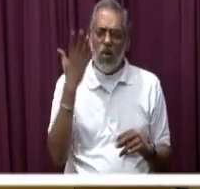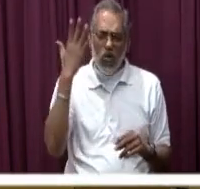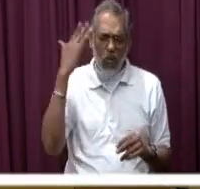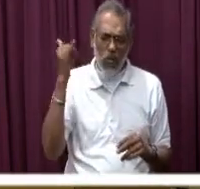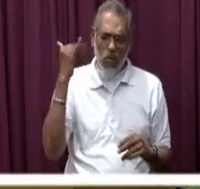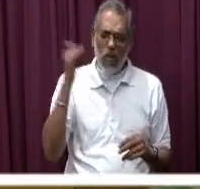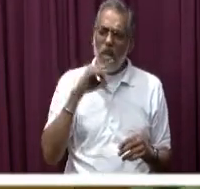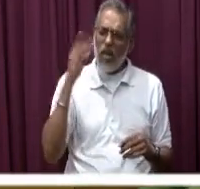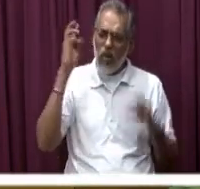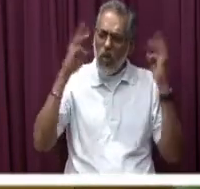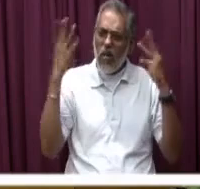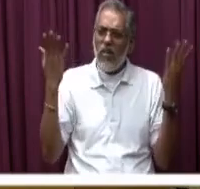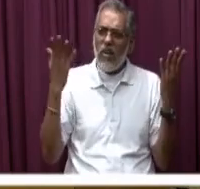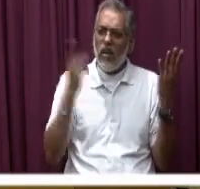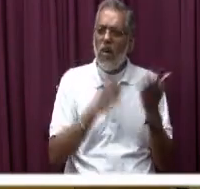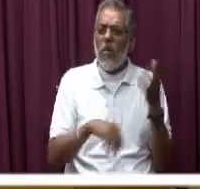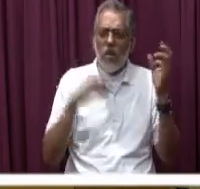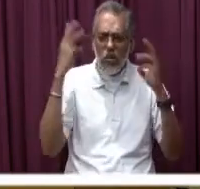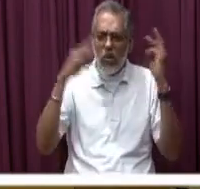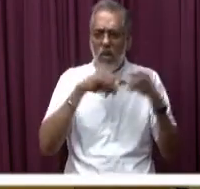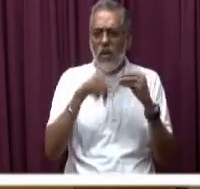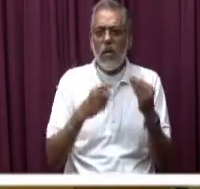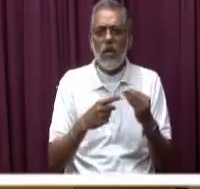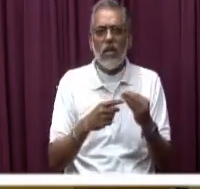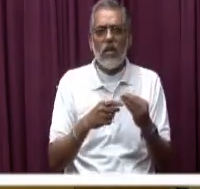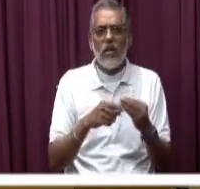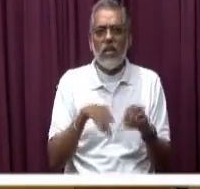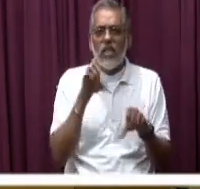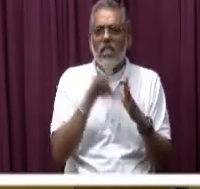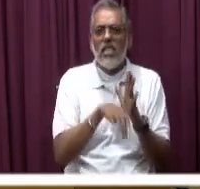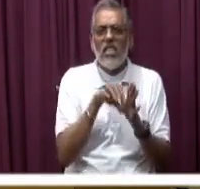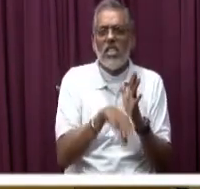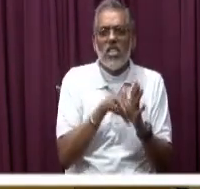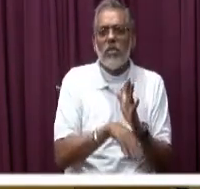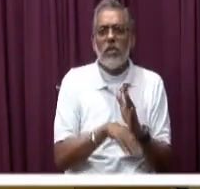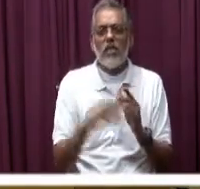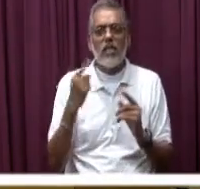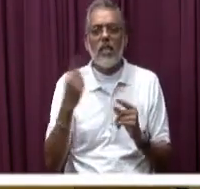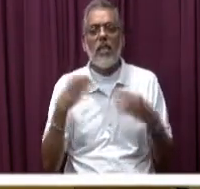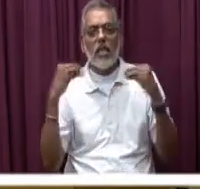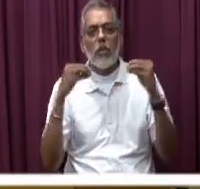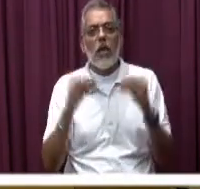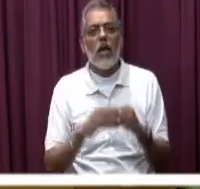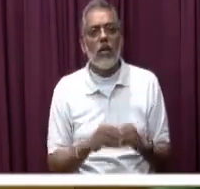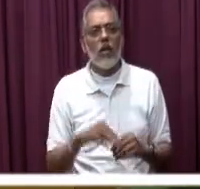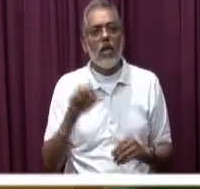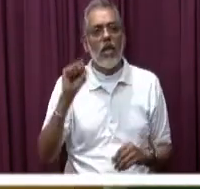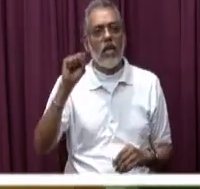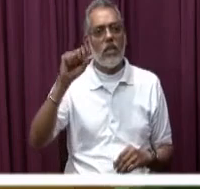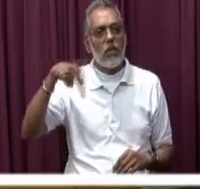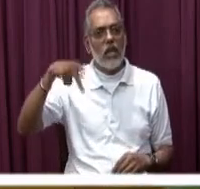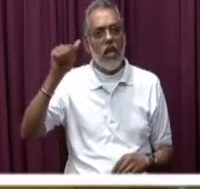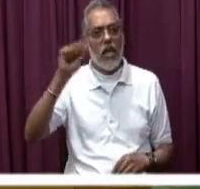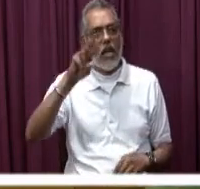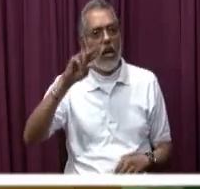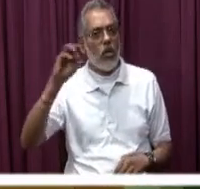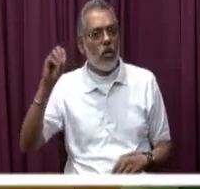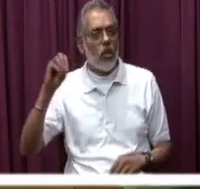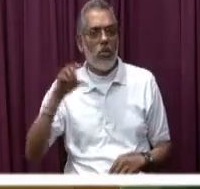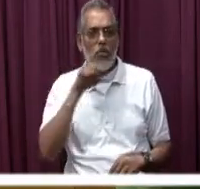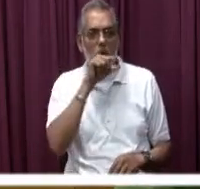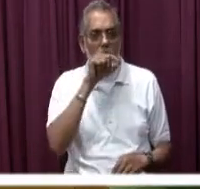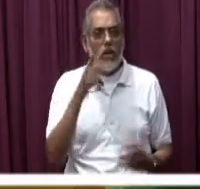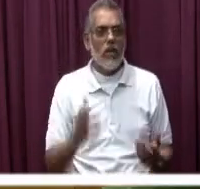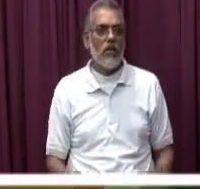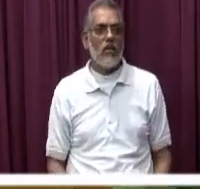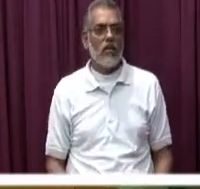little sparrow. The cheapest thing you could buy in the market was a sparrow. A little farthing for a sparrow. A little